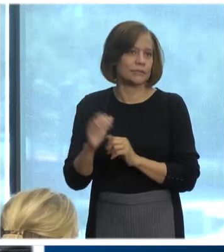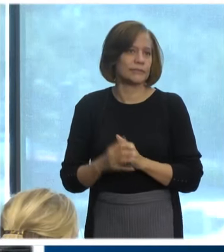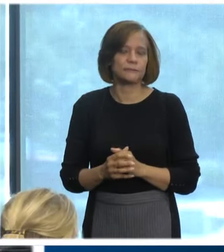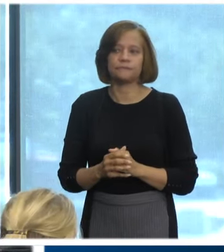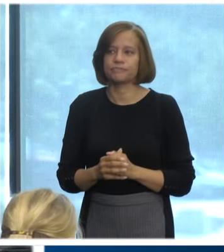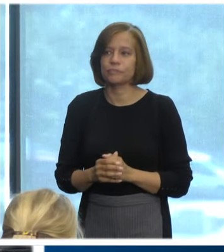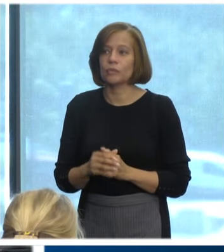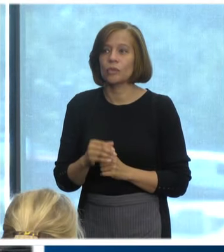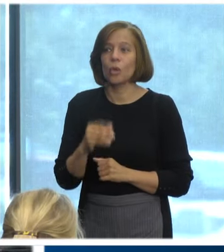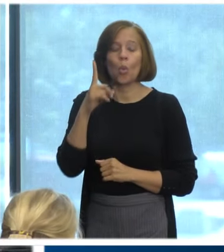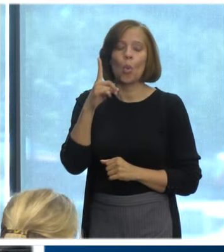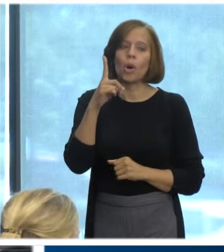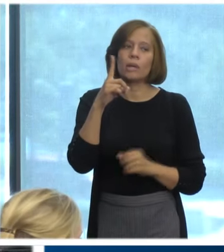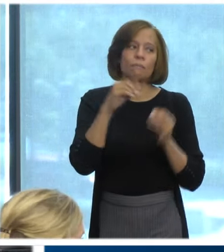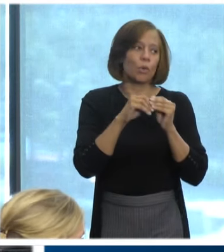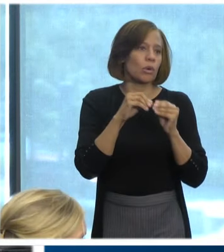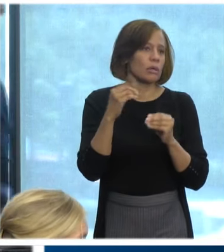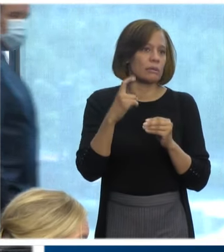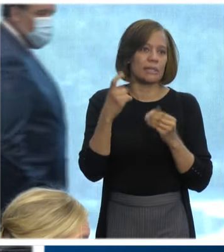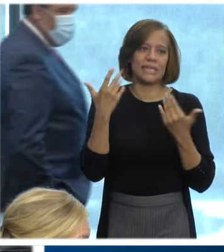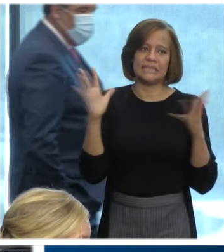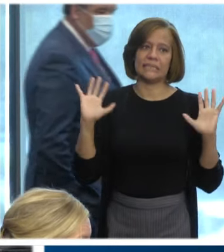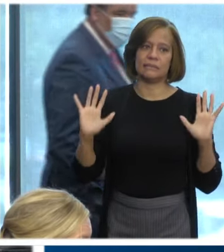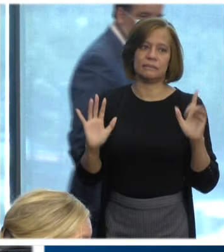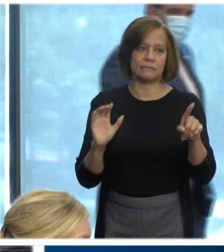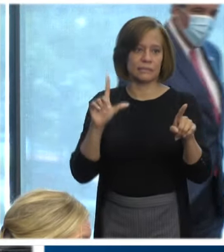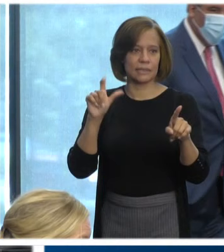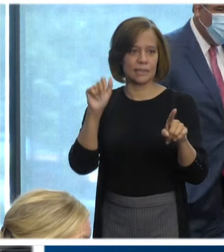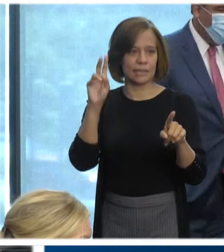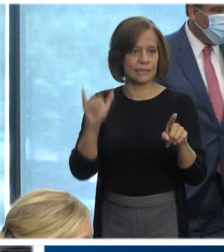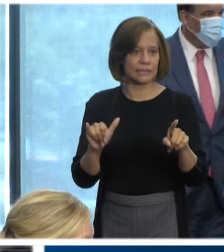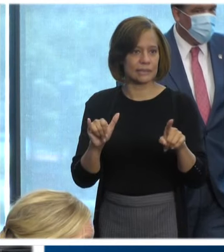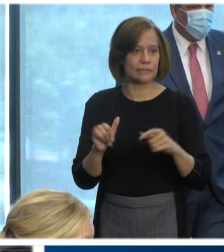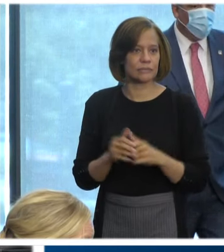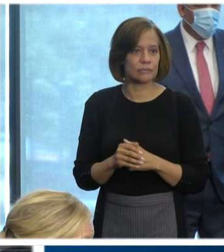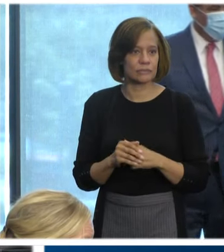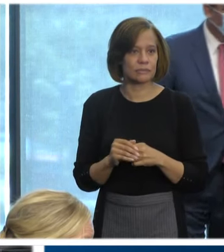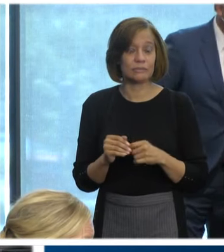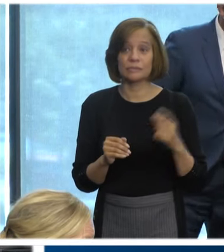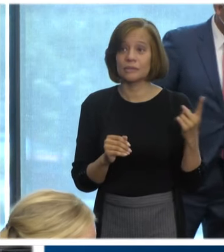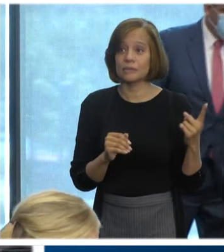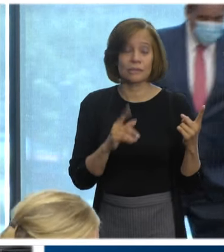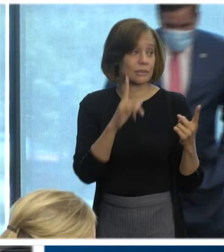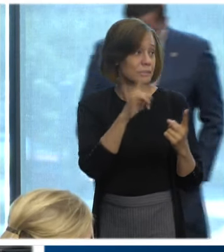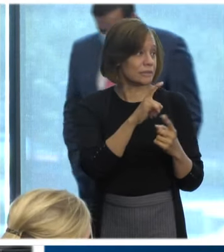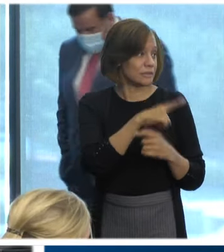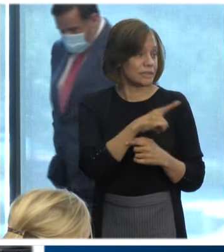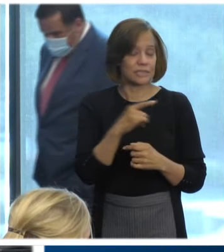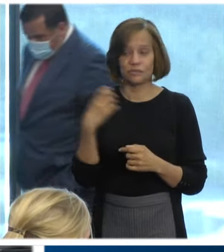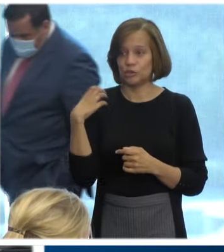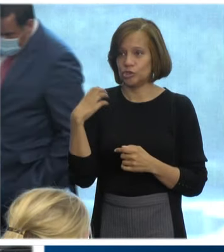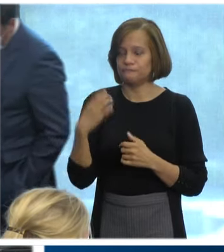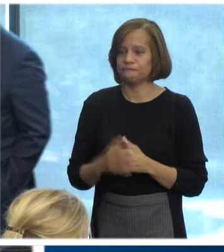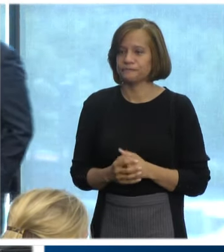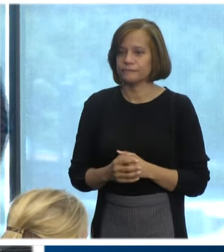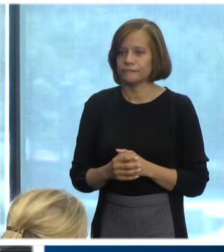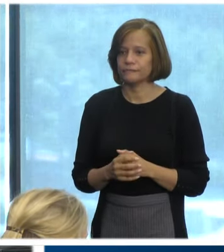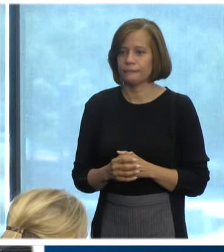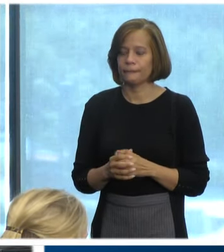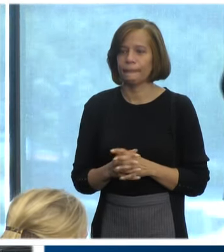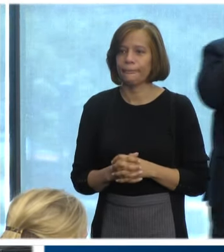We have time for one more question. Lacey, you got your hand up first. Is it for Mark or I have or a question for the chief. Chief? Chief, the